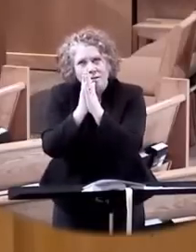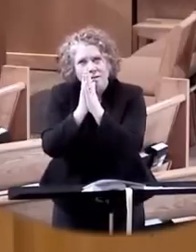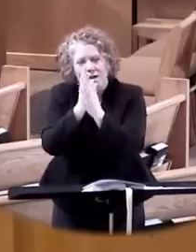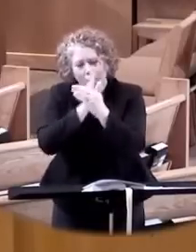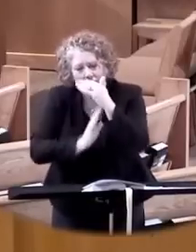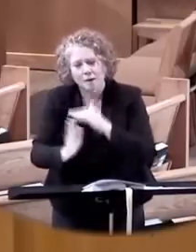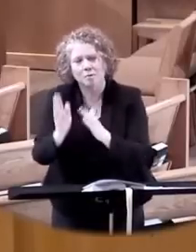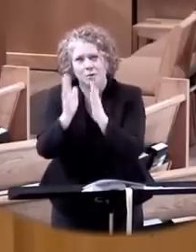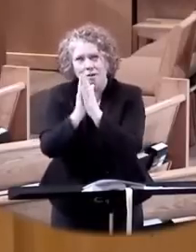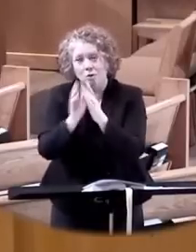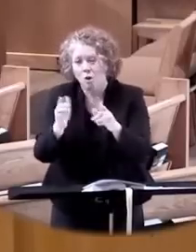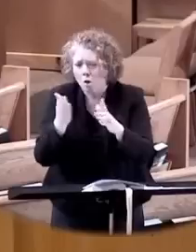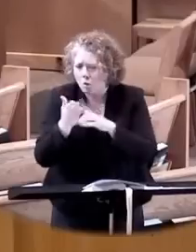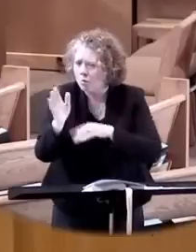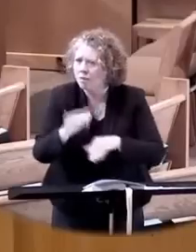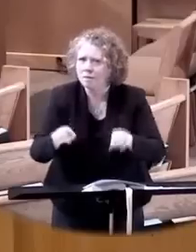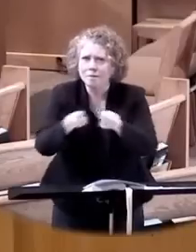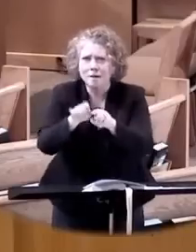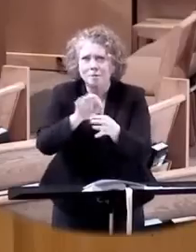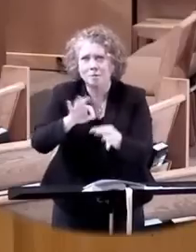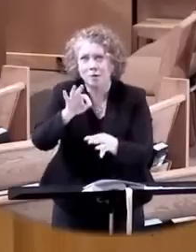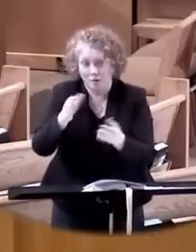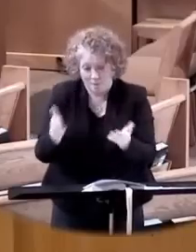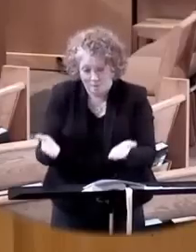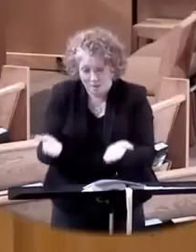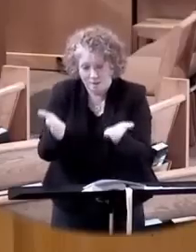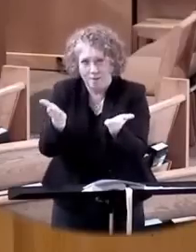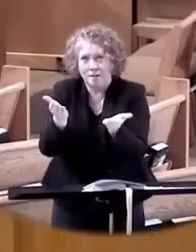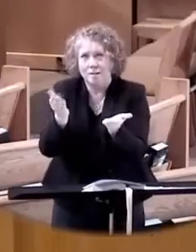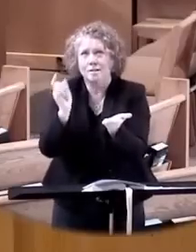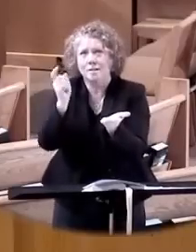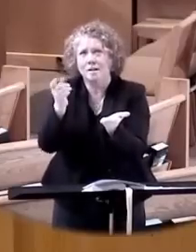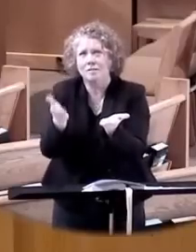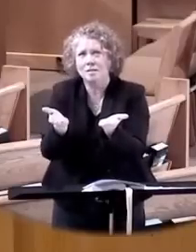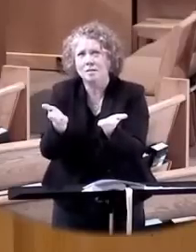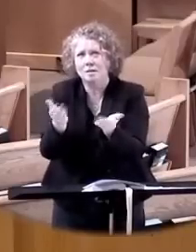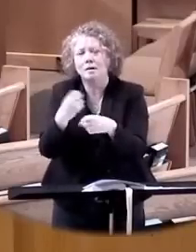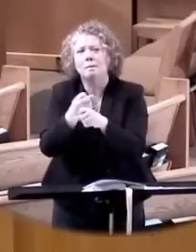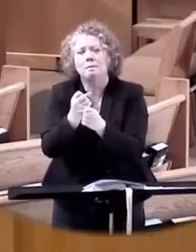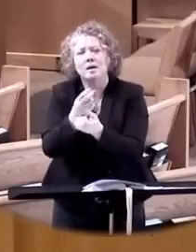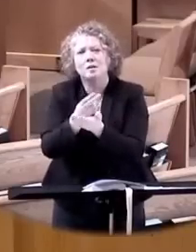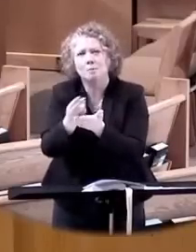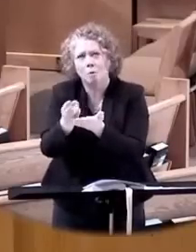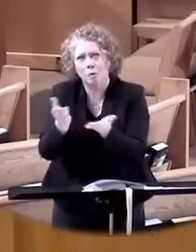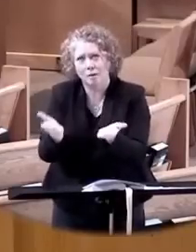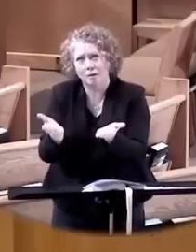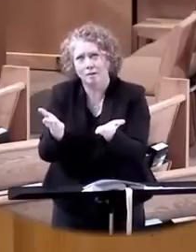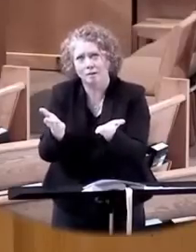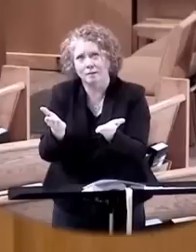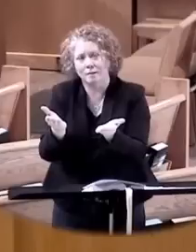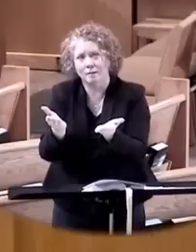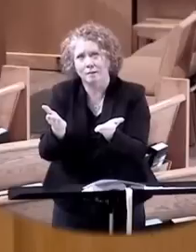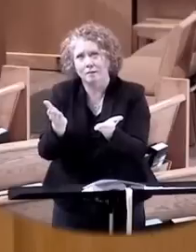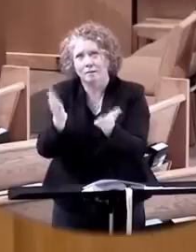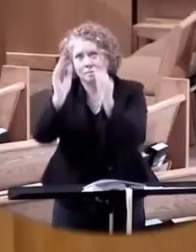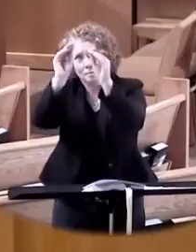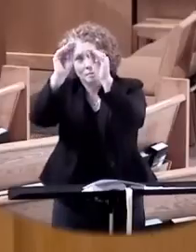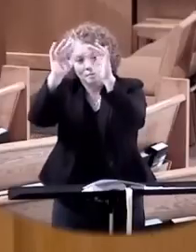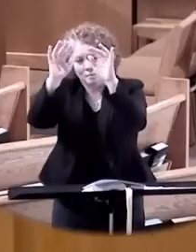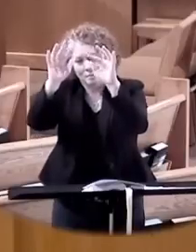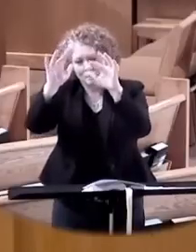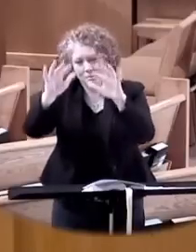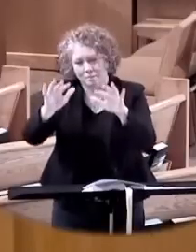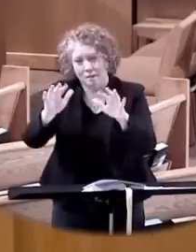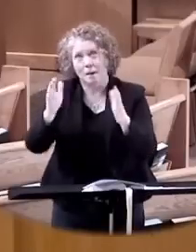by the same Spirit, graciously make holy these gifts we have brought to you for consecration, that they may become